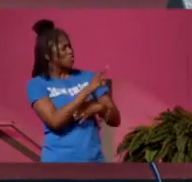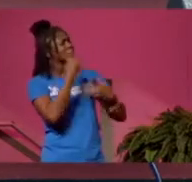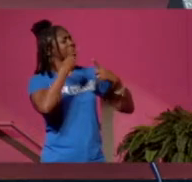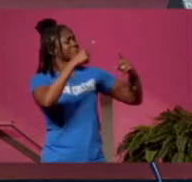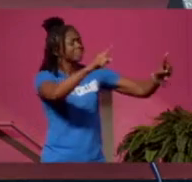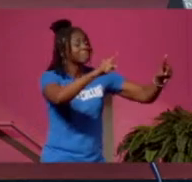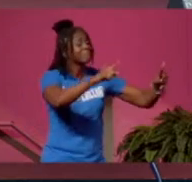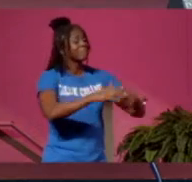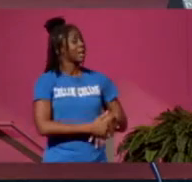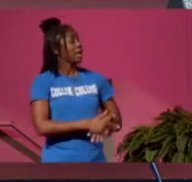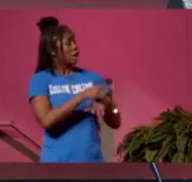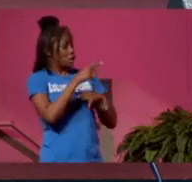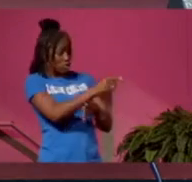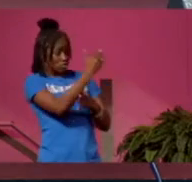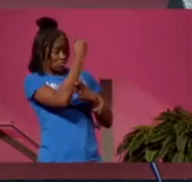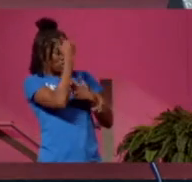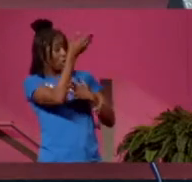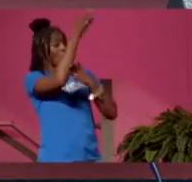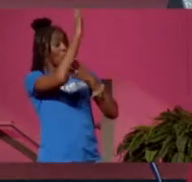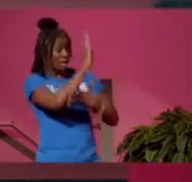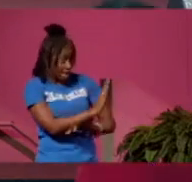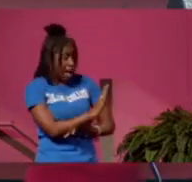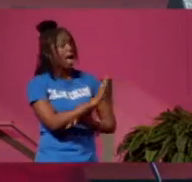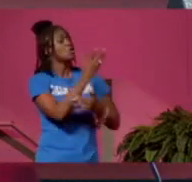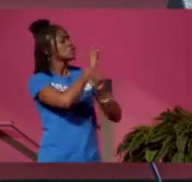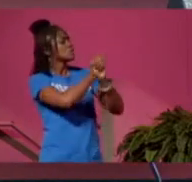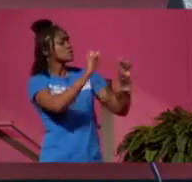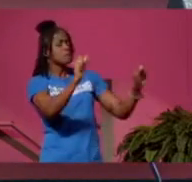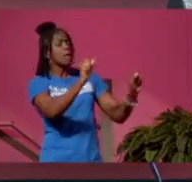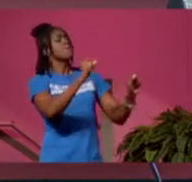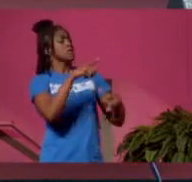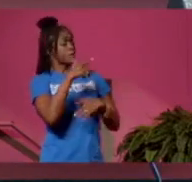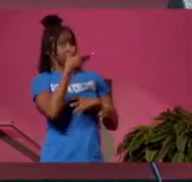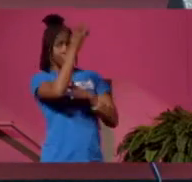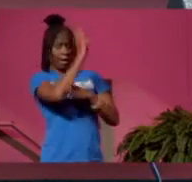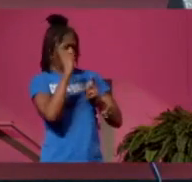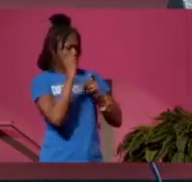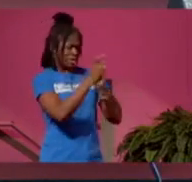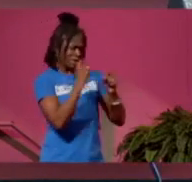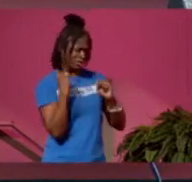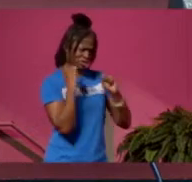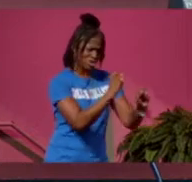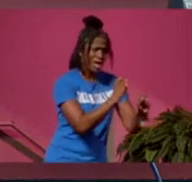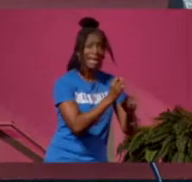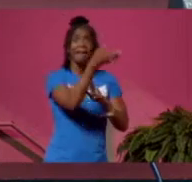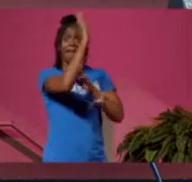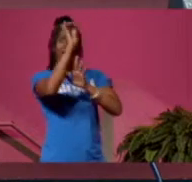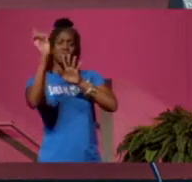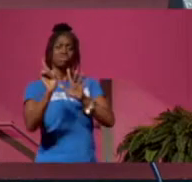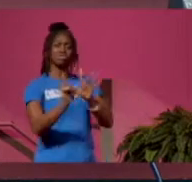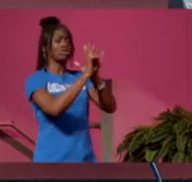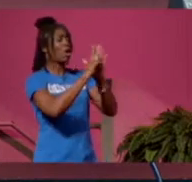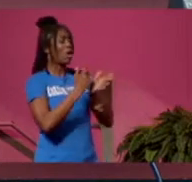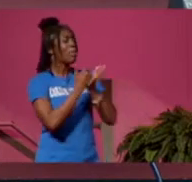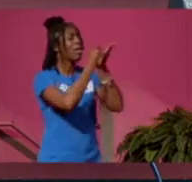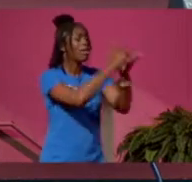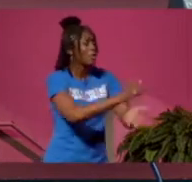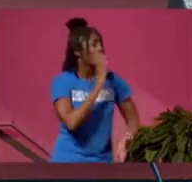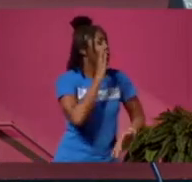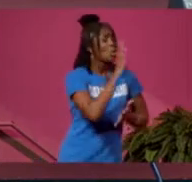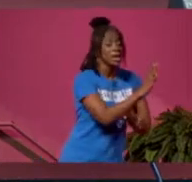that God is their refuge and their strength. A very present help. And